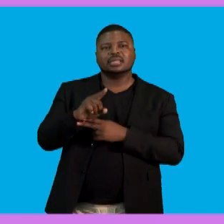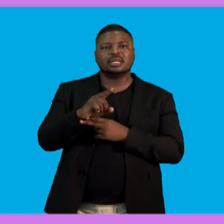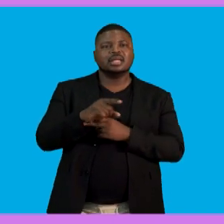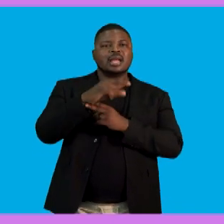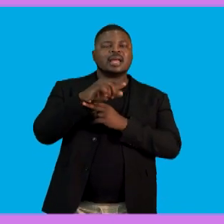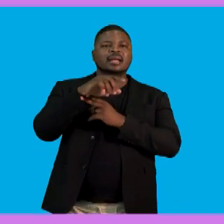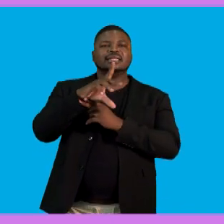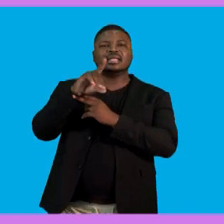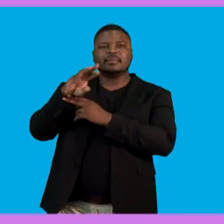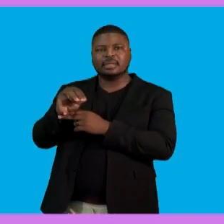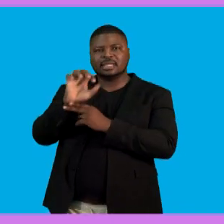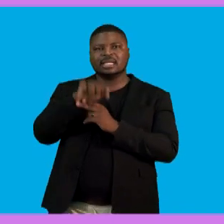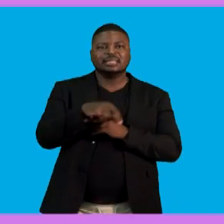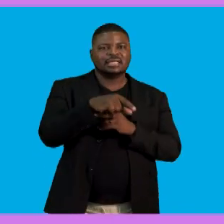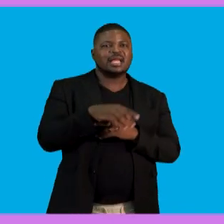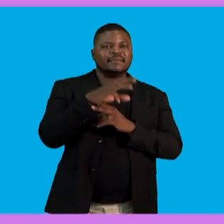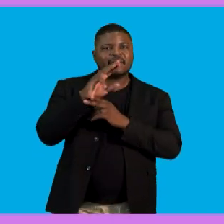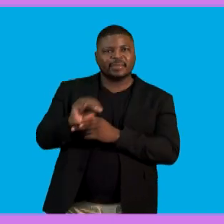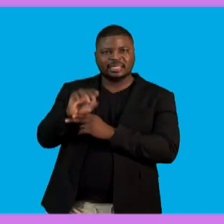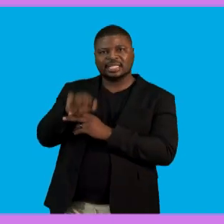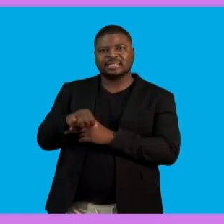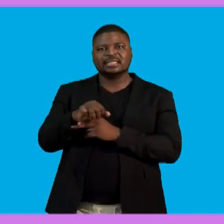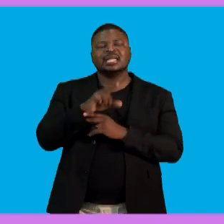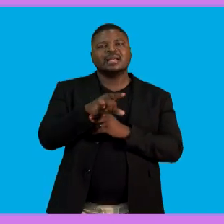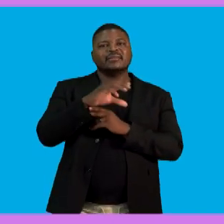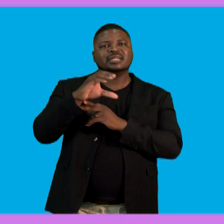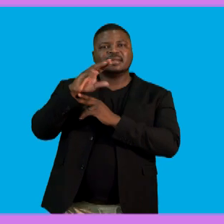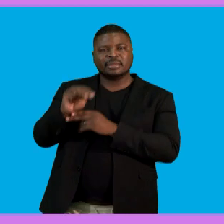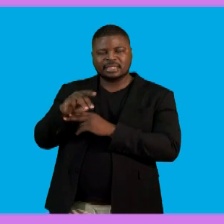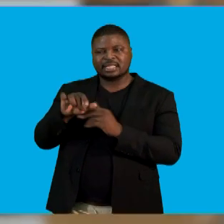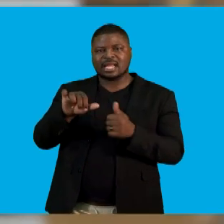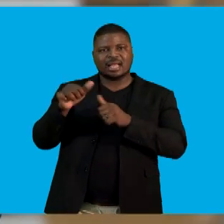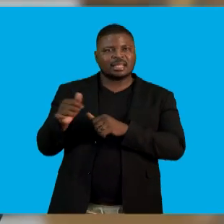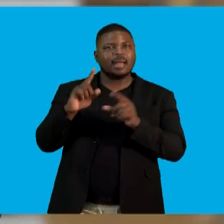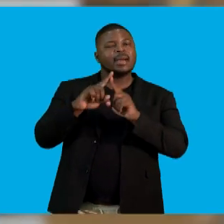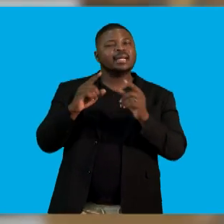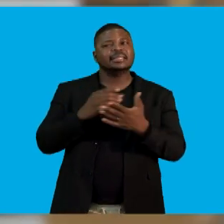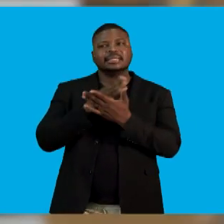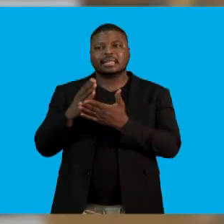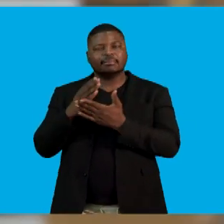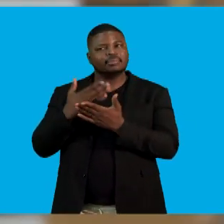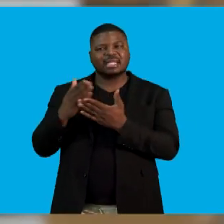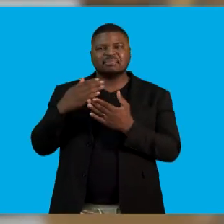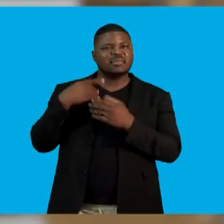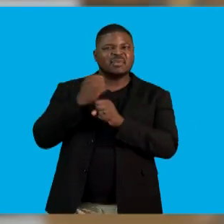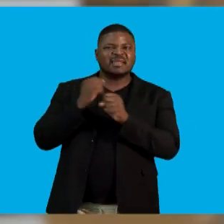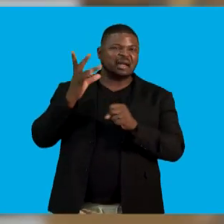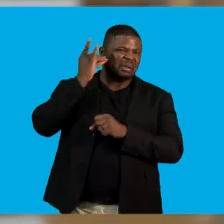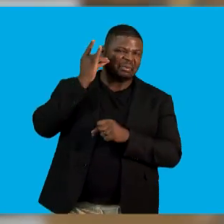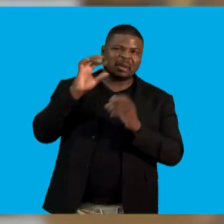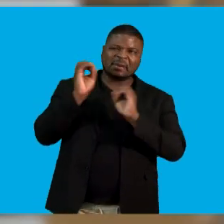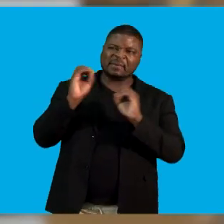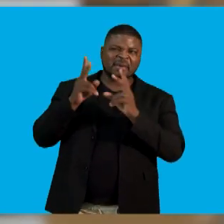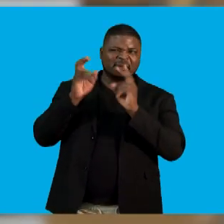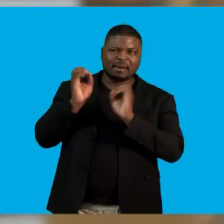have decimeters, centimeters, and millimeters. Some of these type of units we hardly ever hear of, but it doesn't mean that they do not exist.